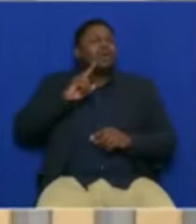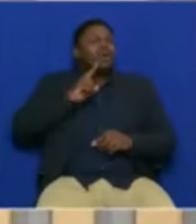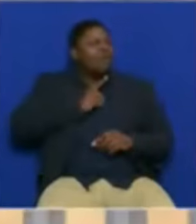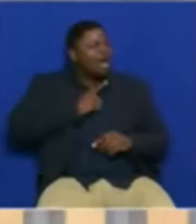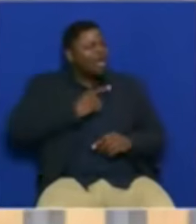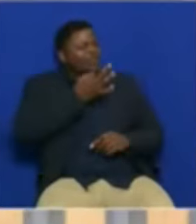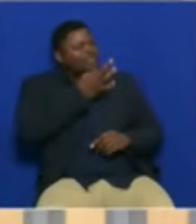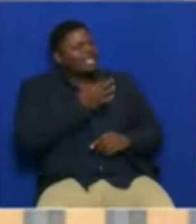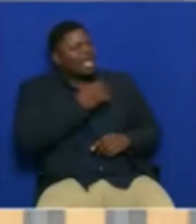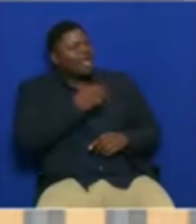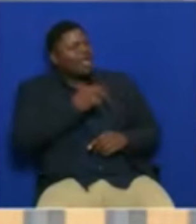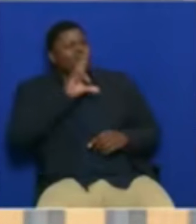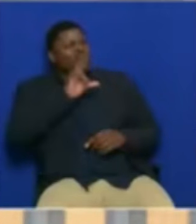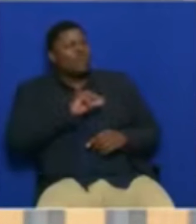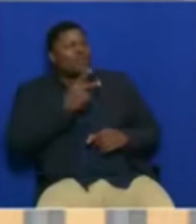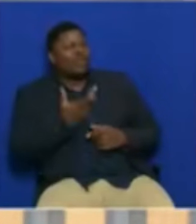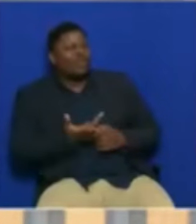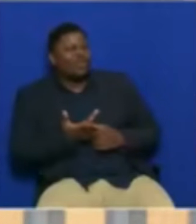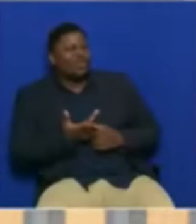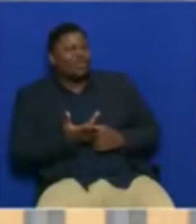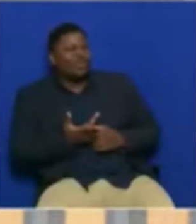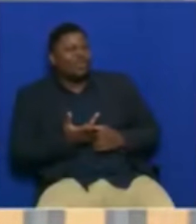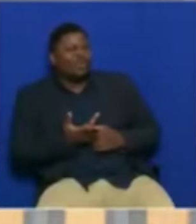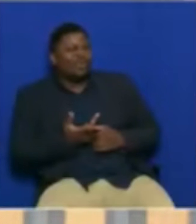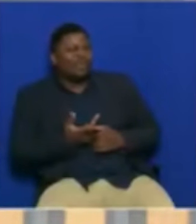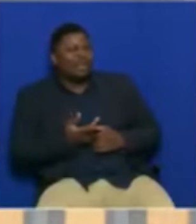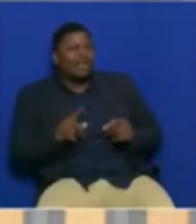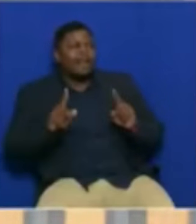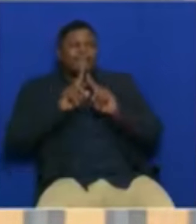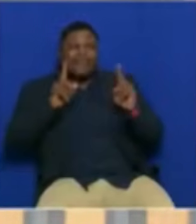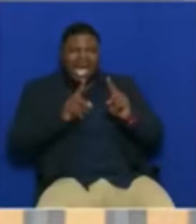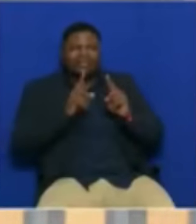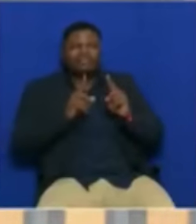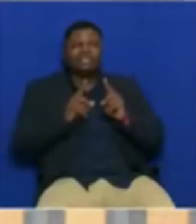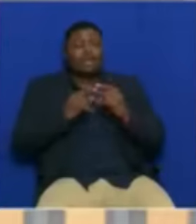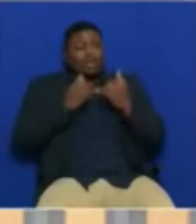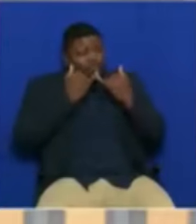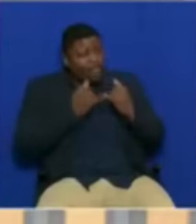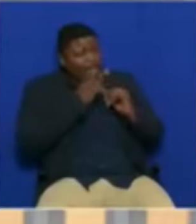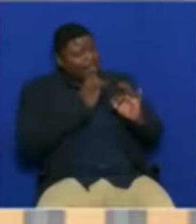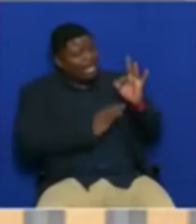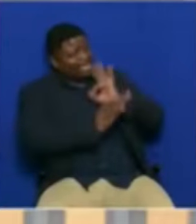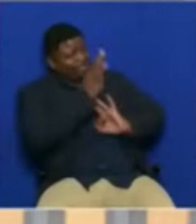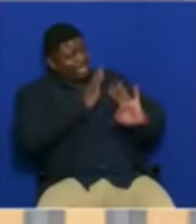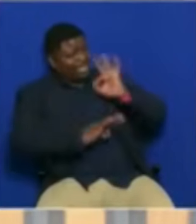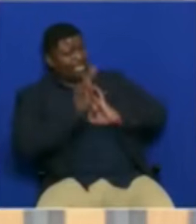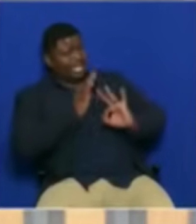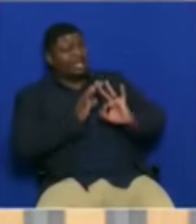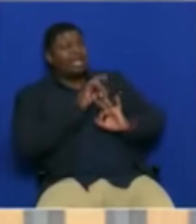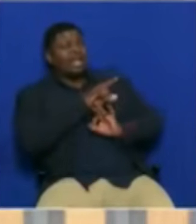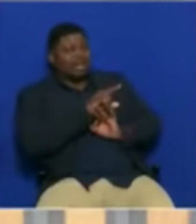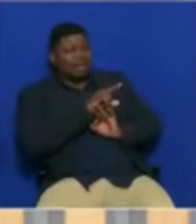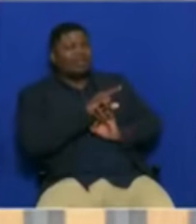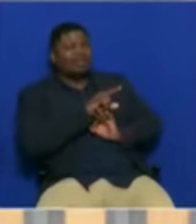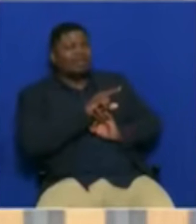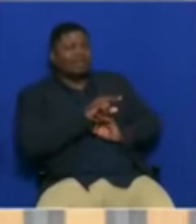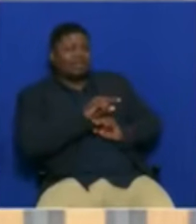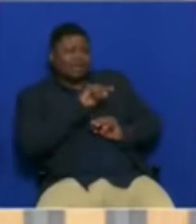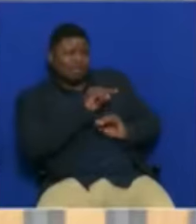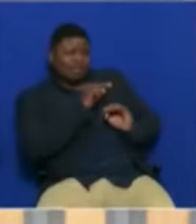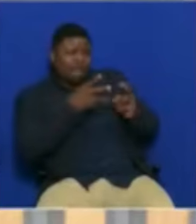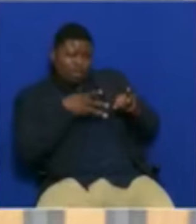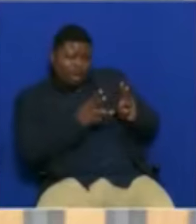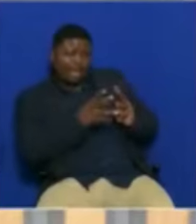you gave in response to Commissioner Baloyi's last question, that's exactly what you said, or rather